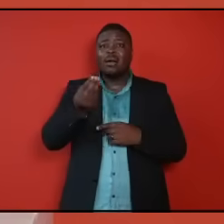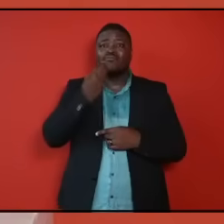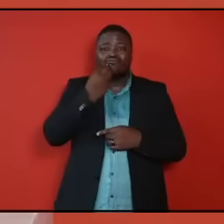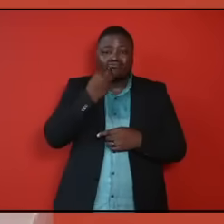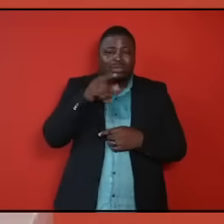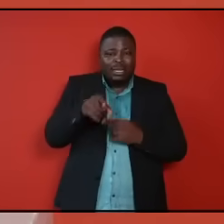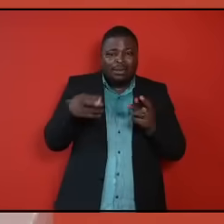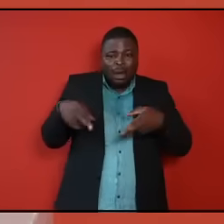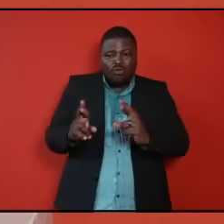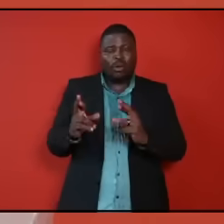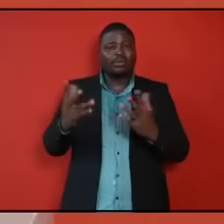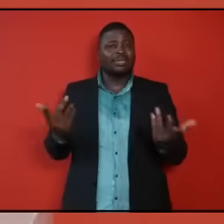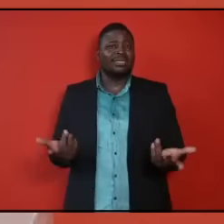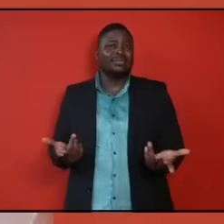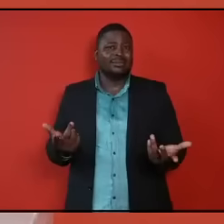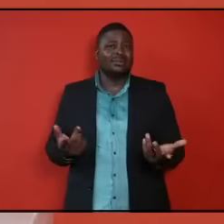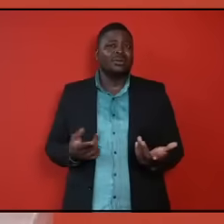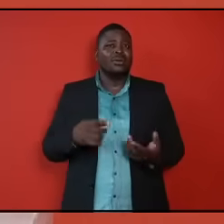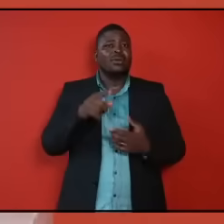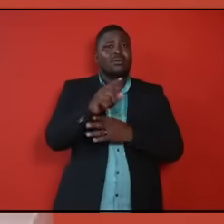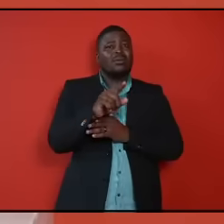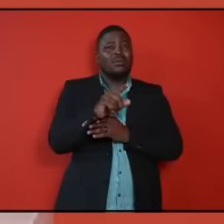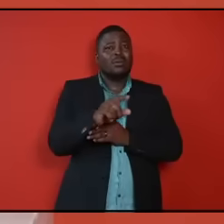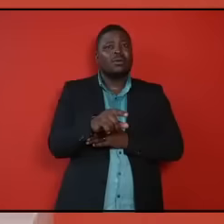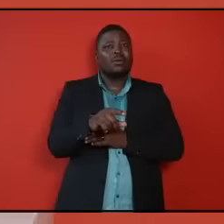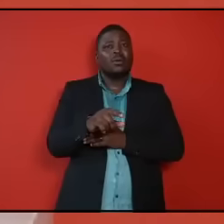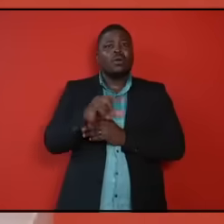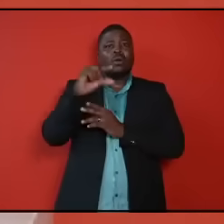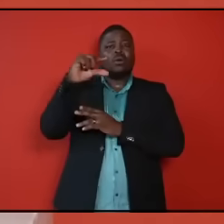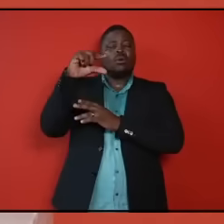see this one is full of tar road.